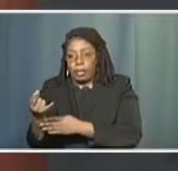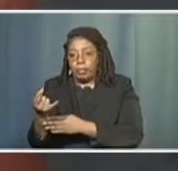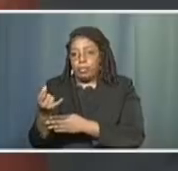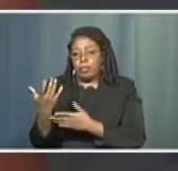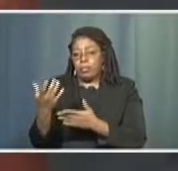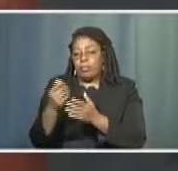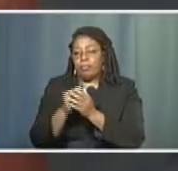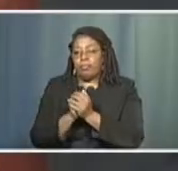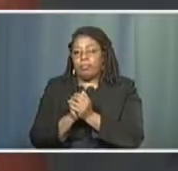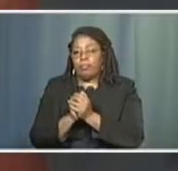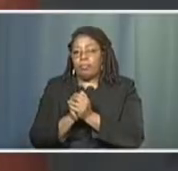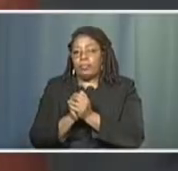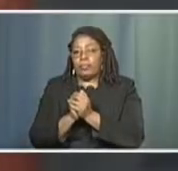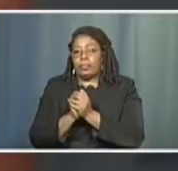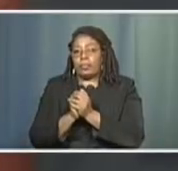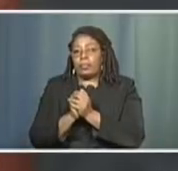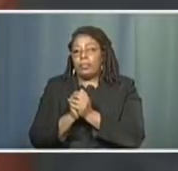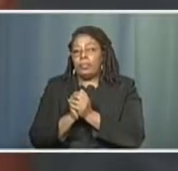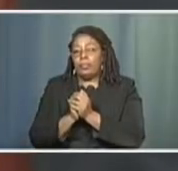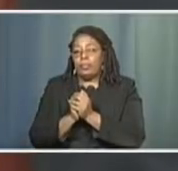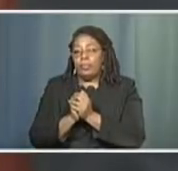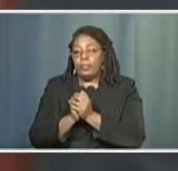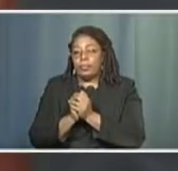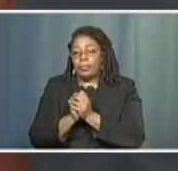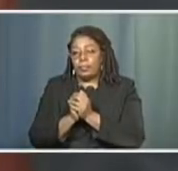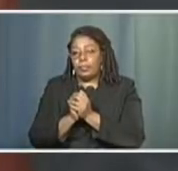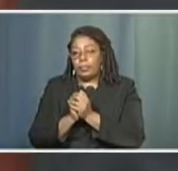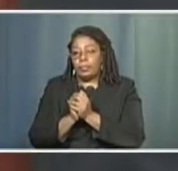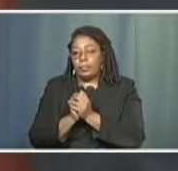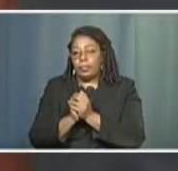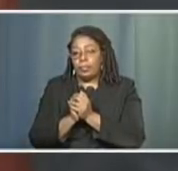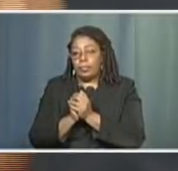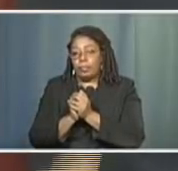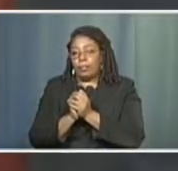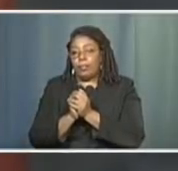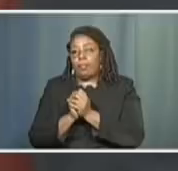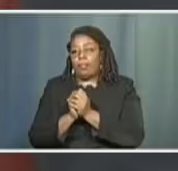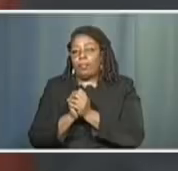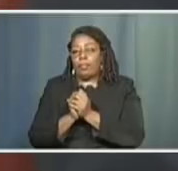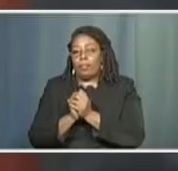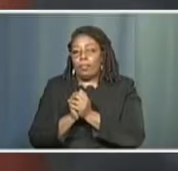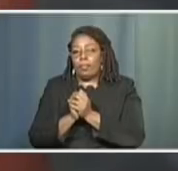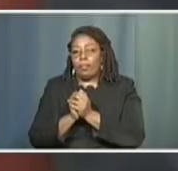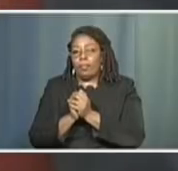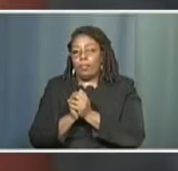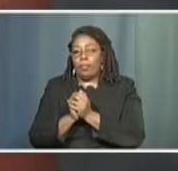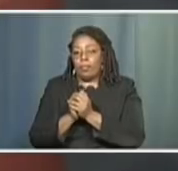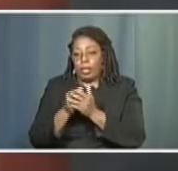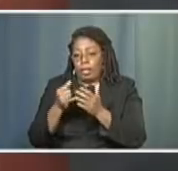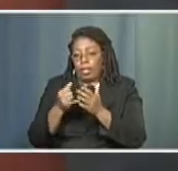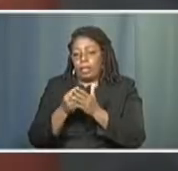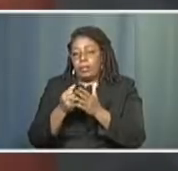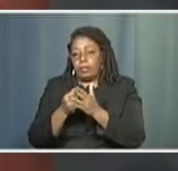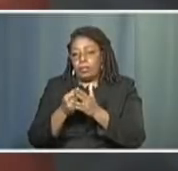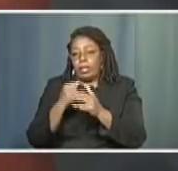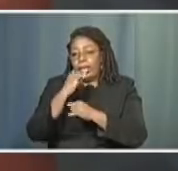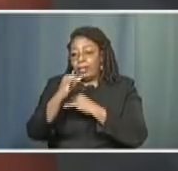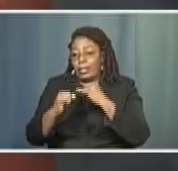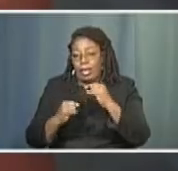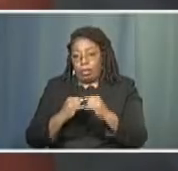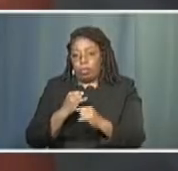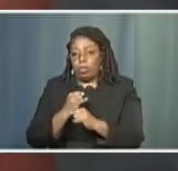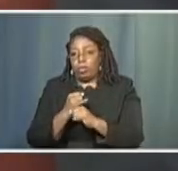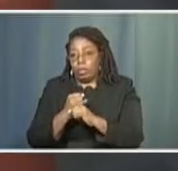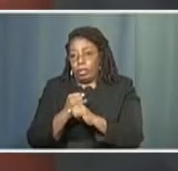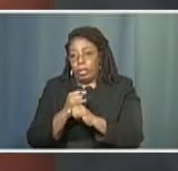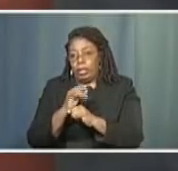So it really is a means of, under the International Convention, of